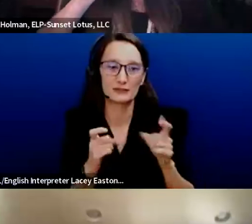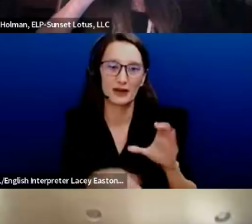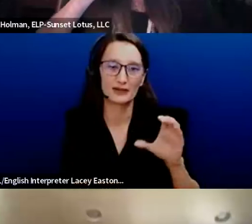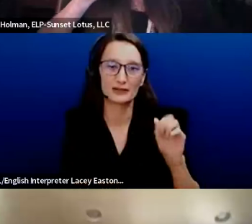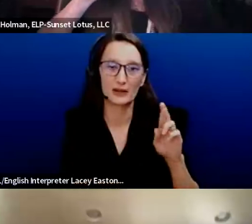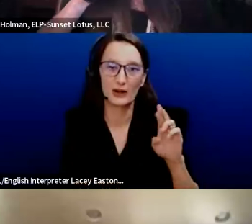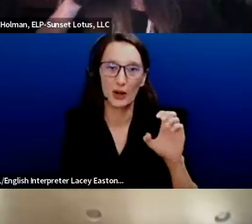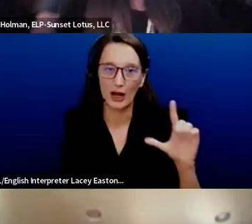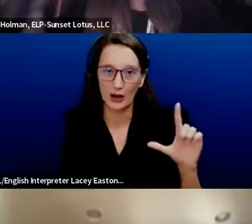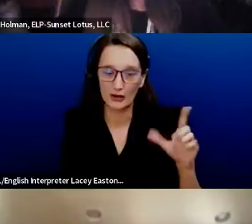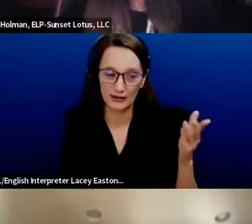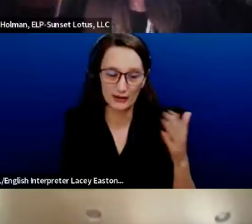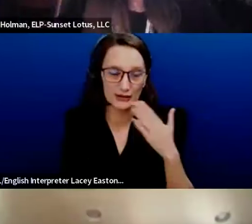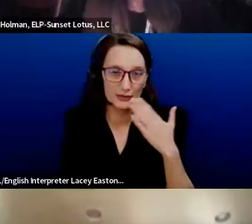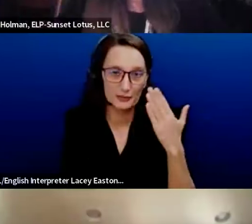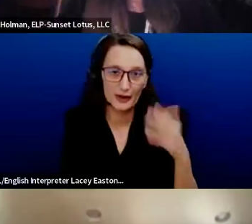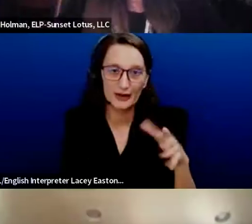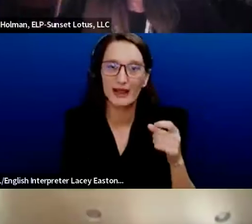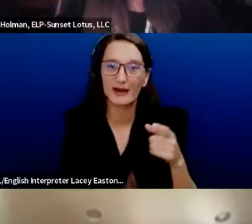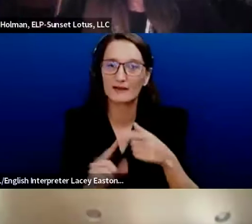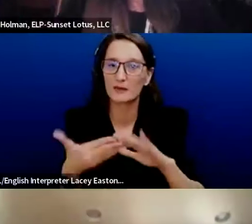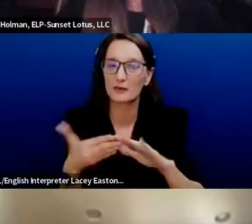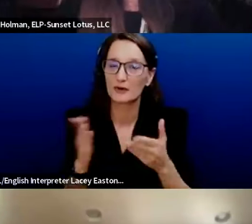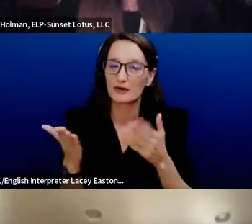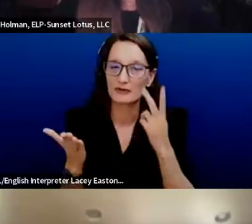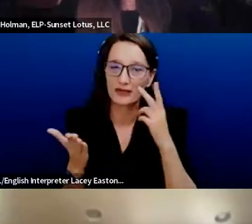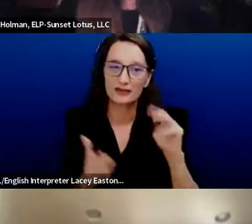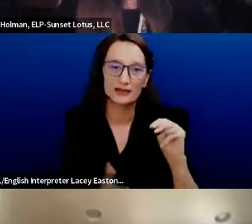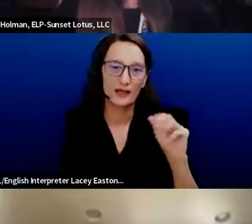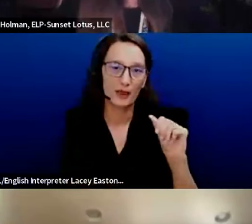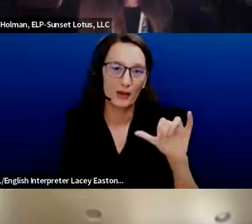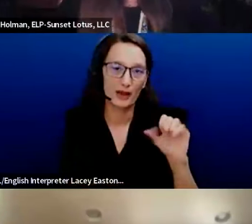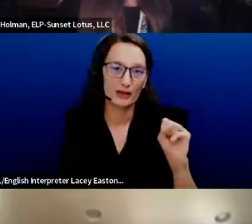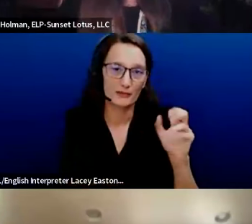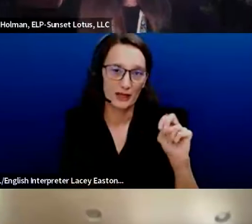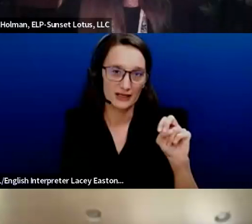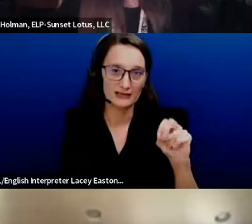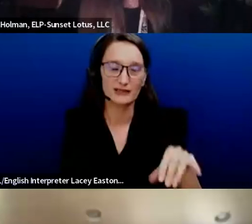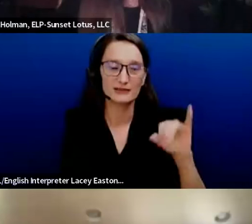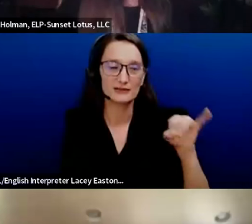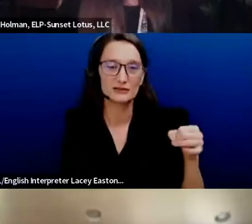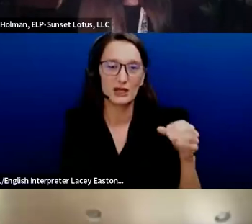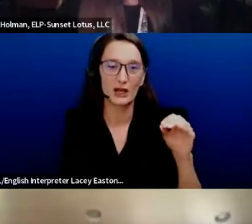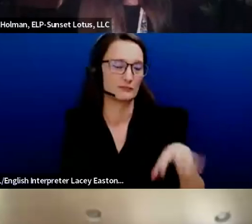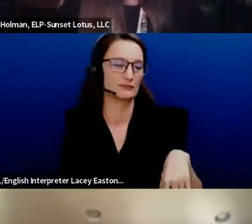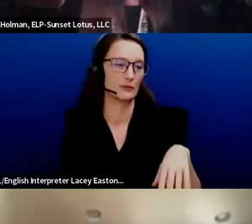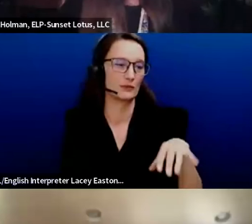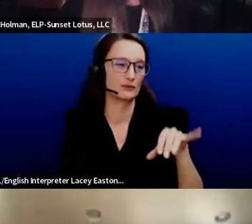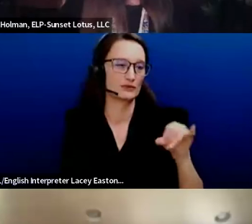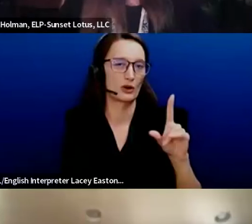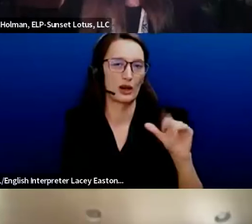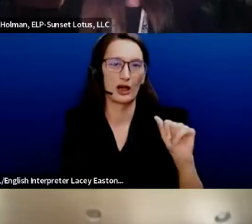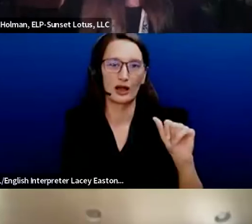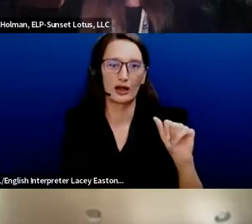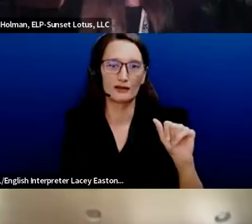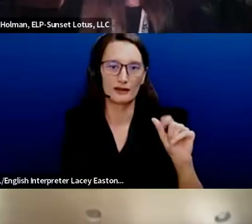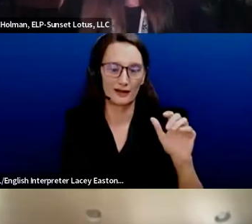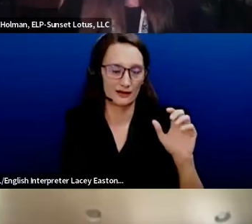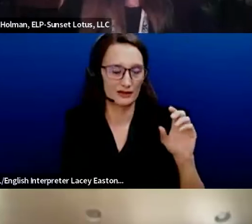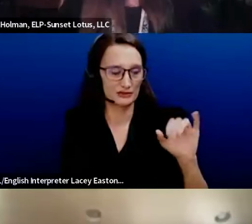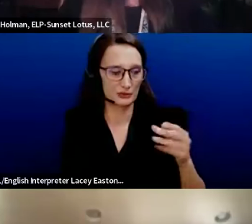Carol. And from community services, I see Mason and Jolana on as well. Going to my